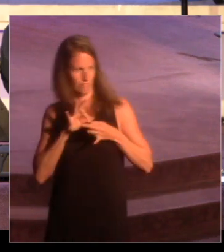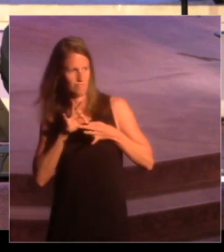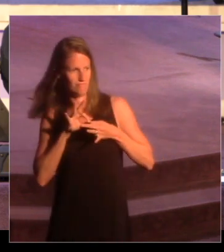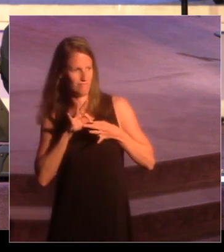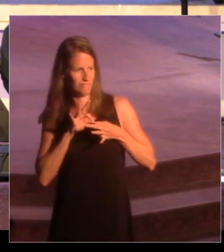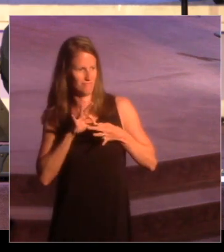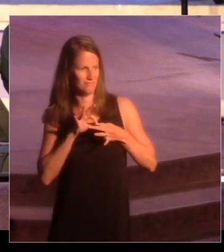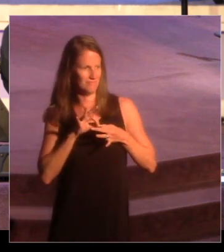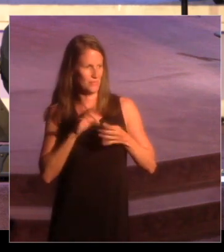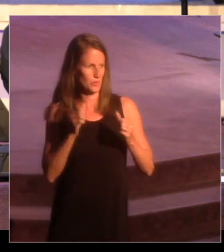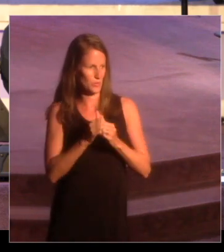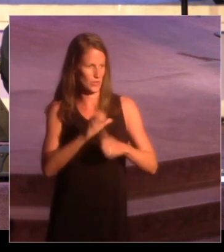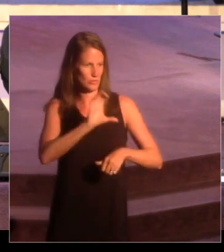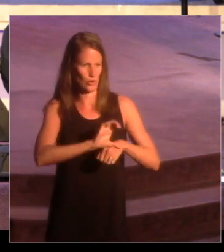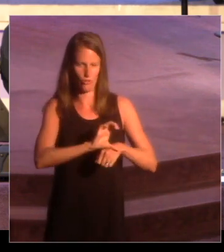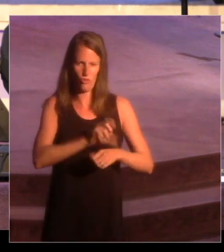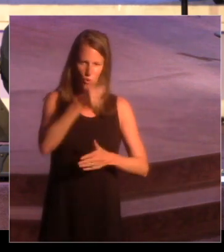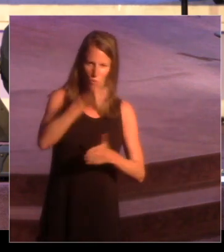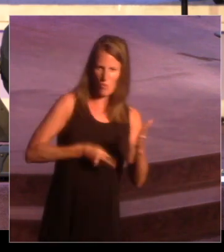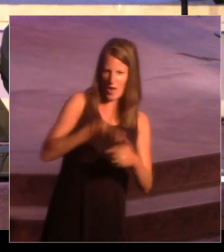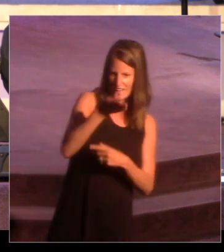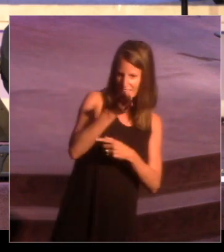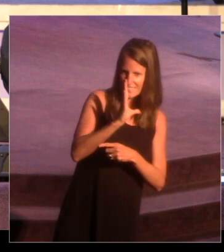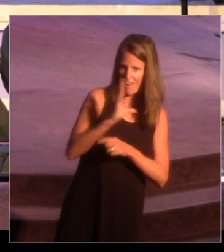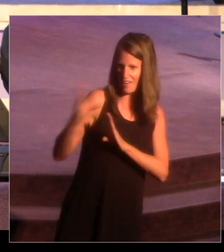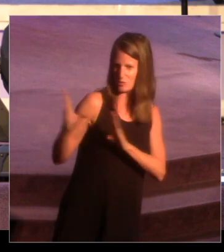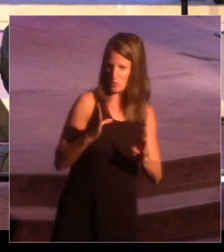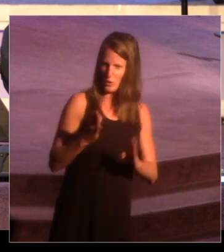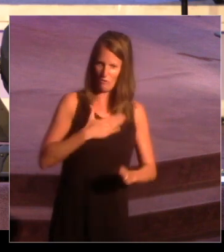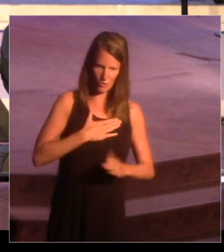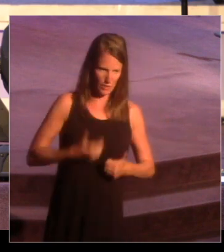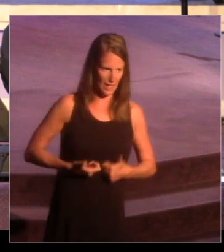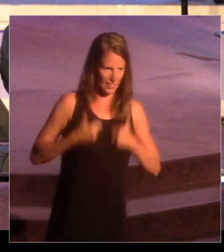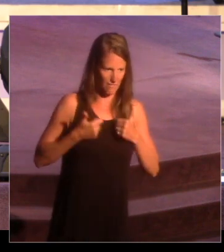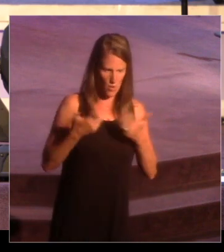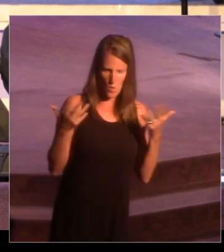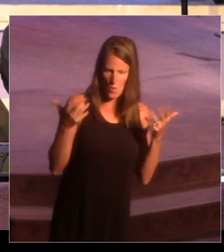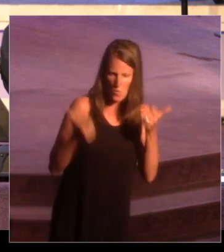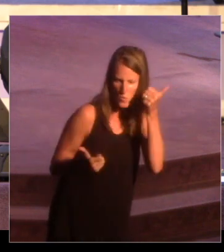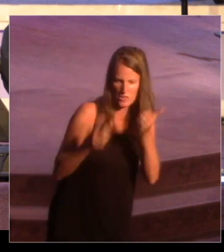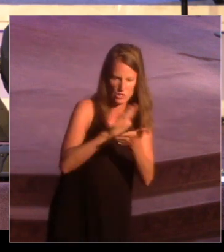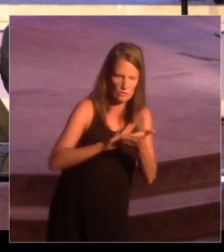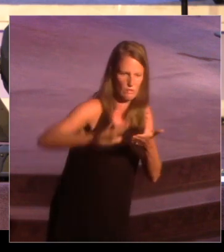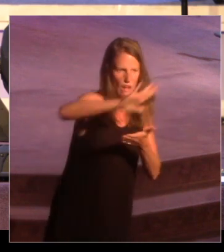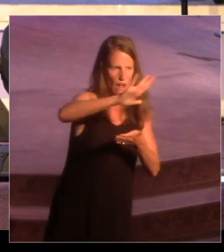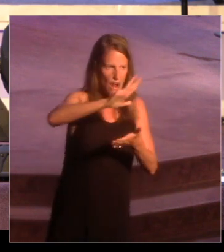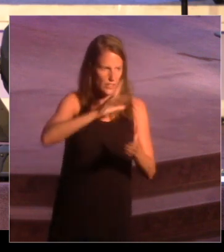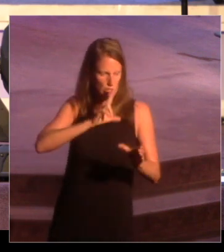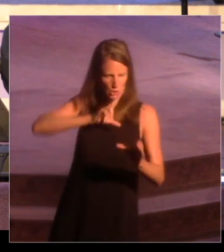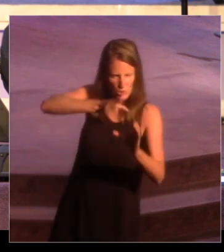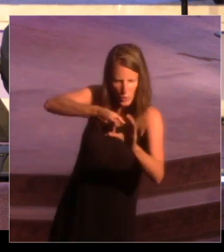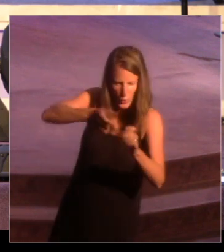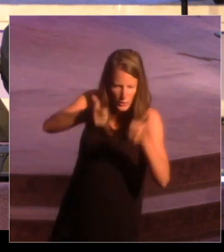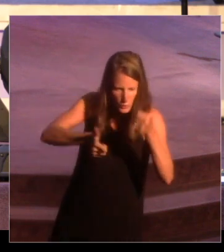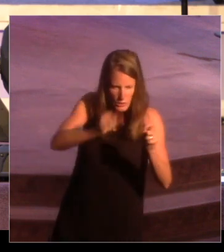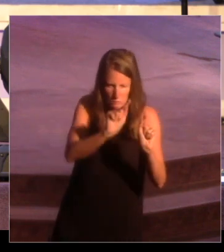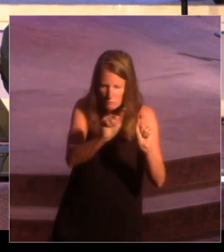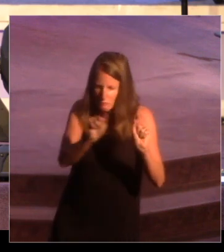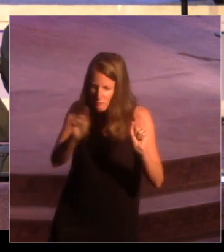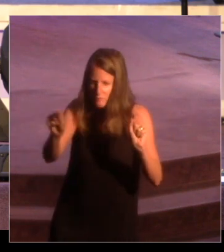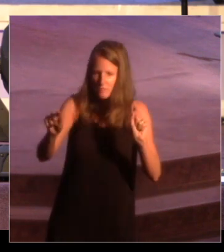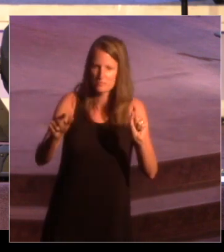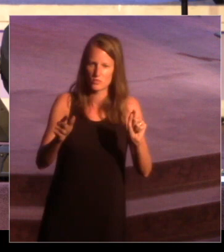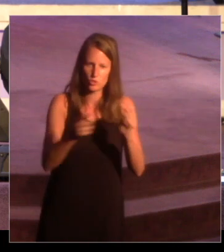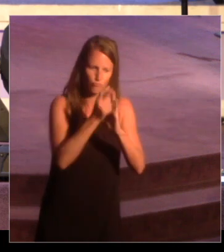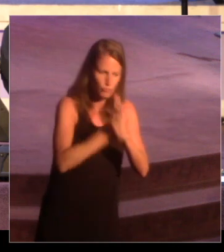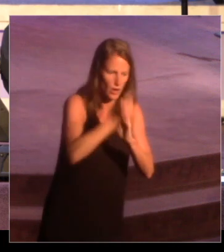you wanted to know, what is God's will for my life? What college am I supposed to go to? We wanted God